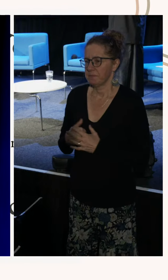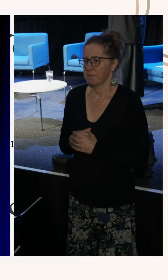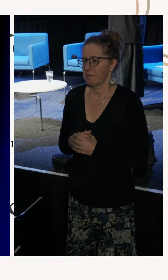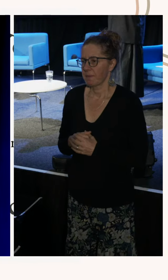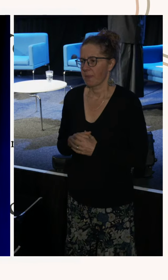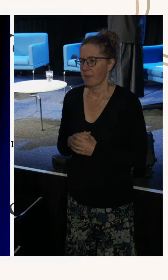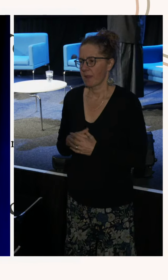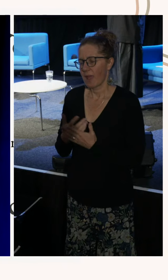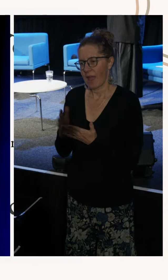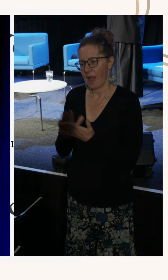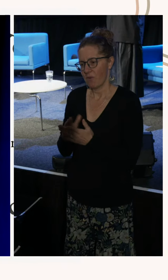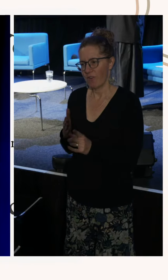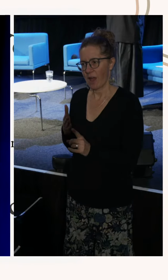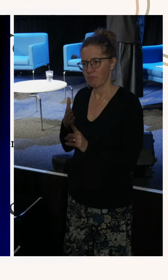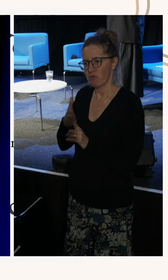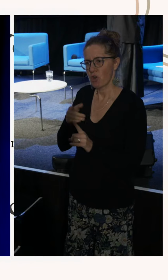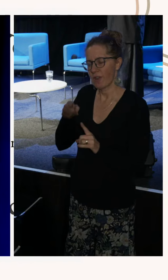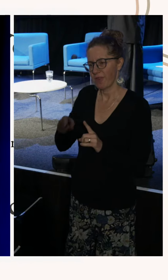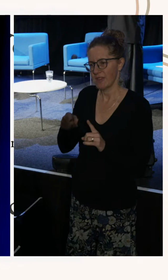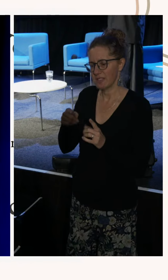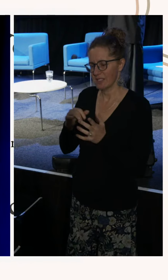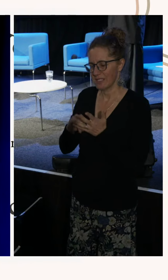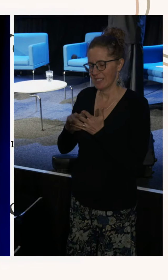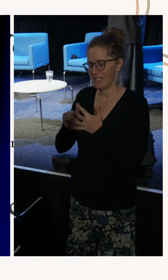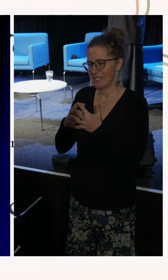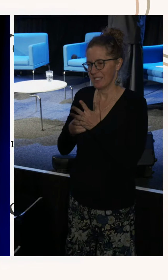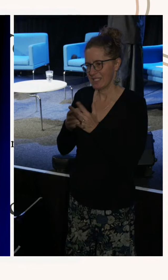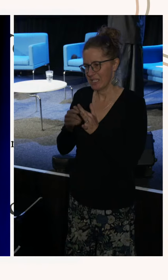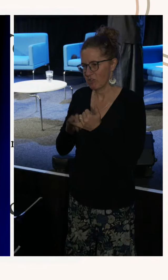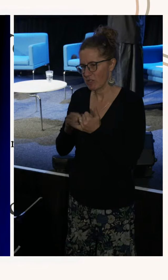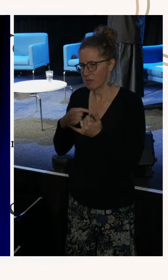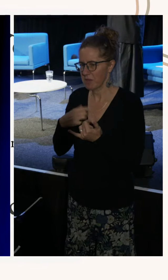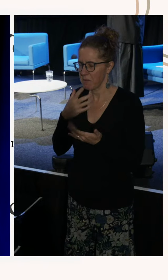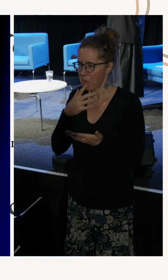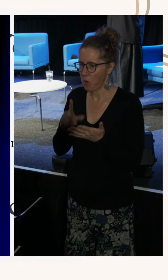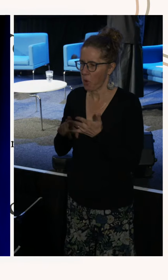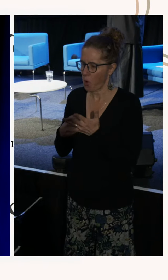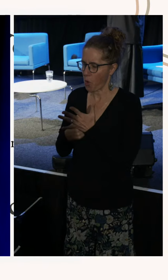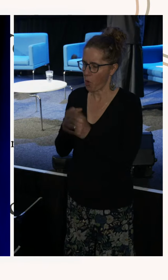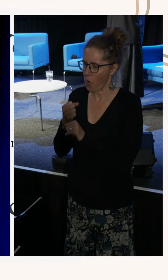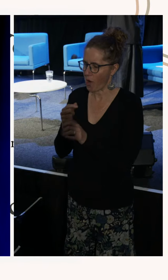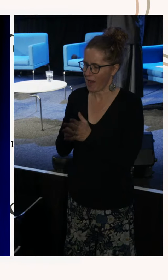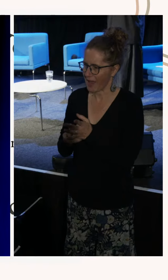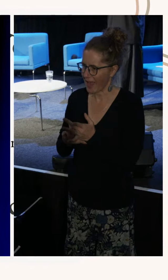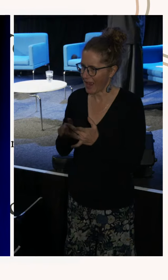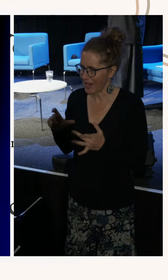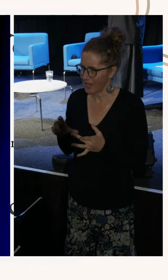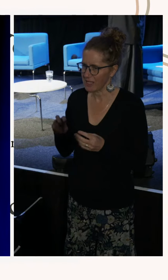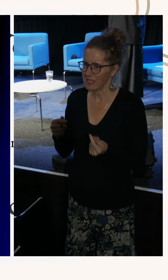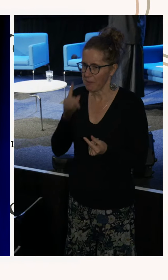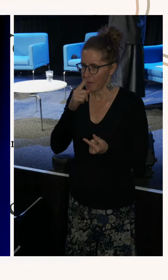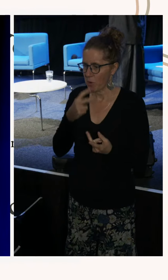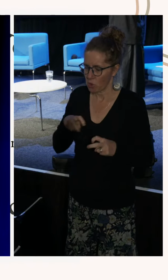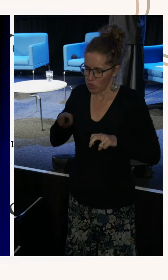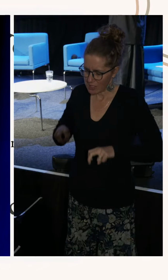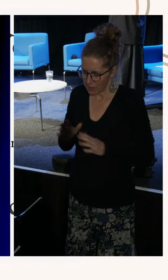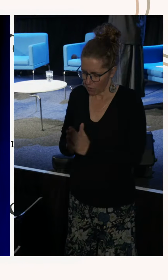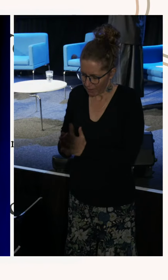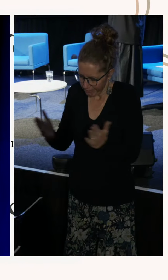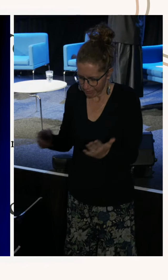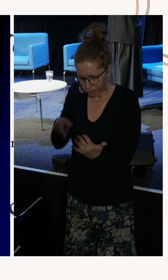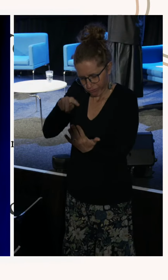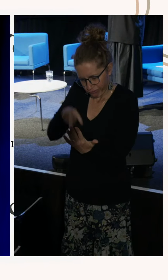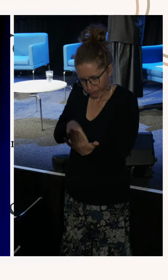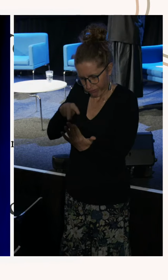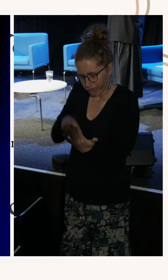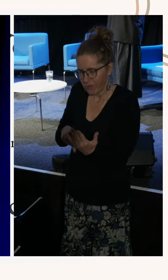The way that we've approached this archival series has been, I think, a little bit organic. Some people have wanted to sit with the physical copies, some people have wanted to